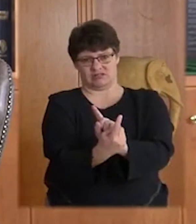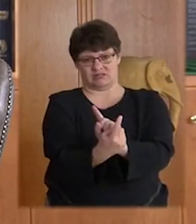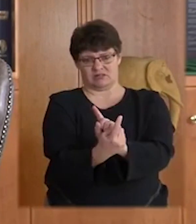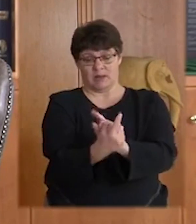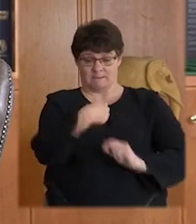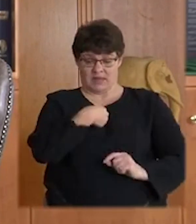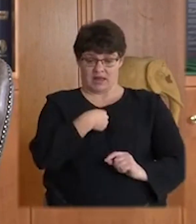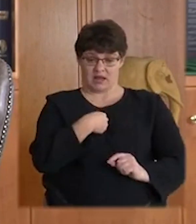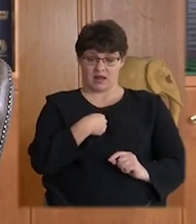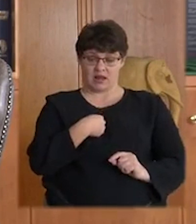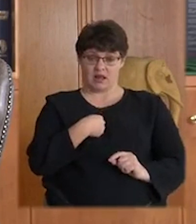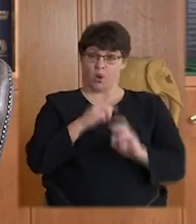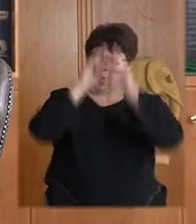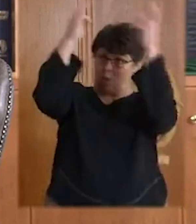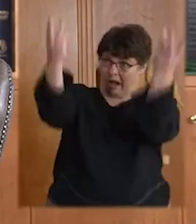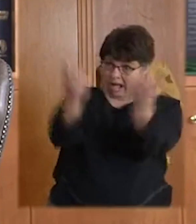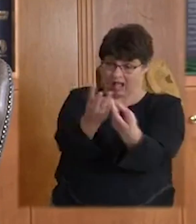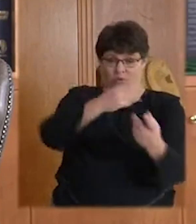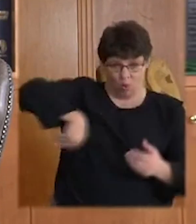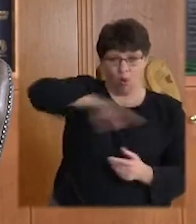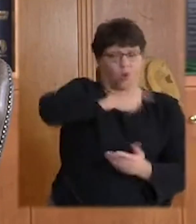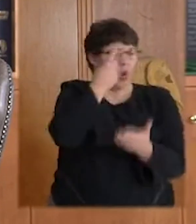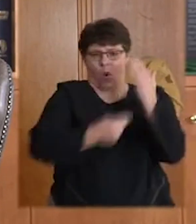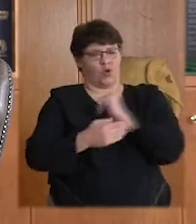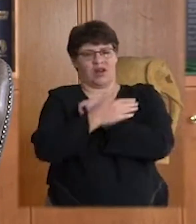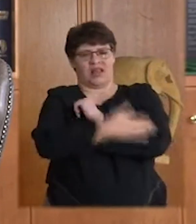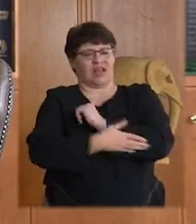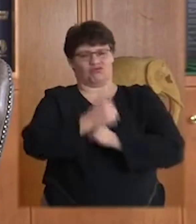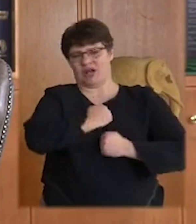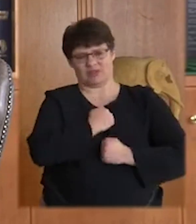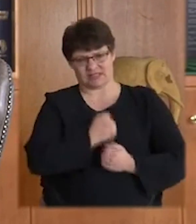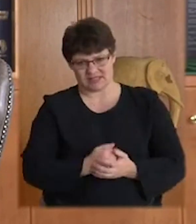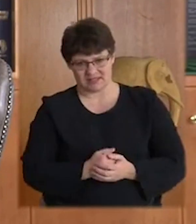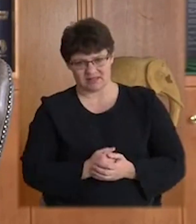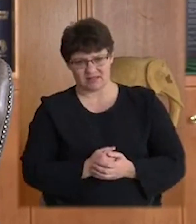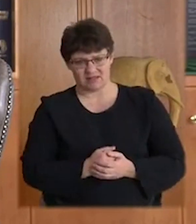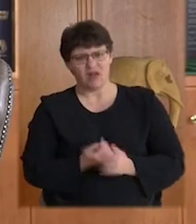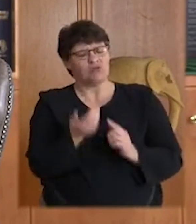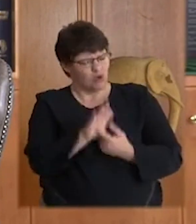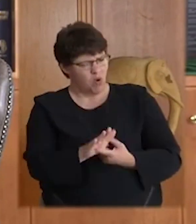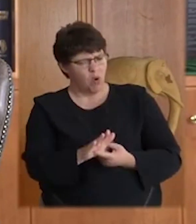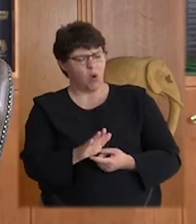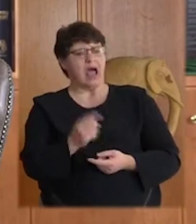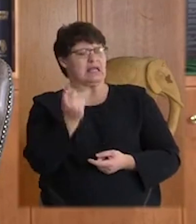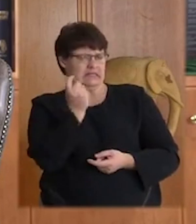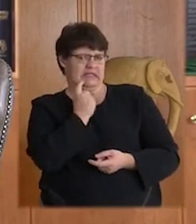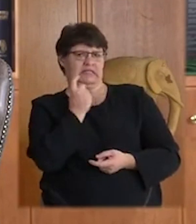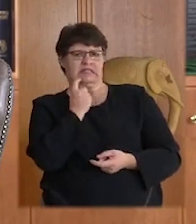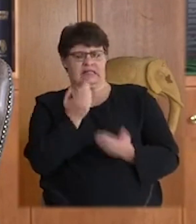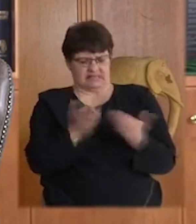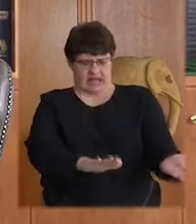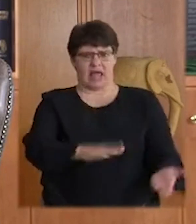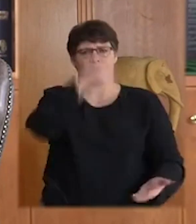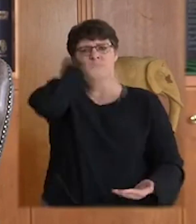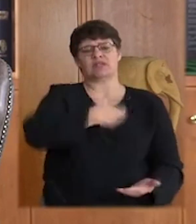country. It has reminded us of our own mortality, but also